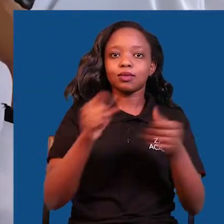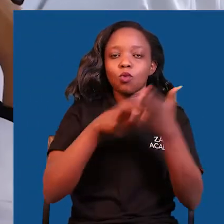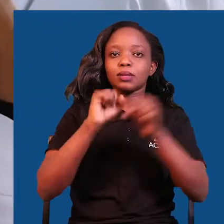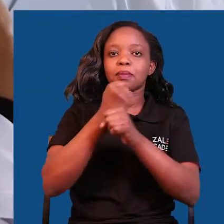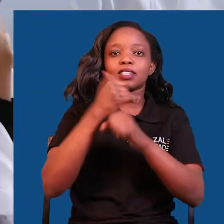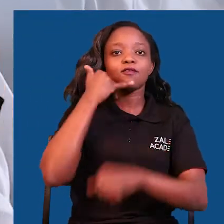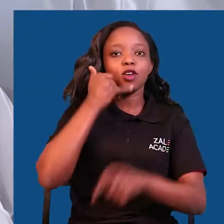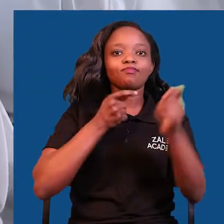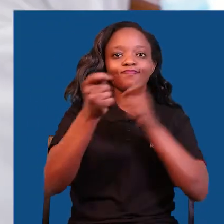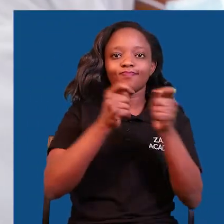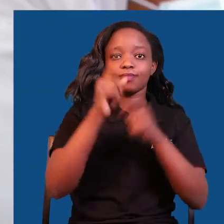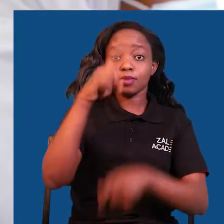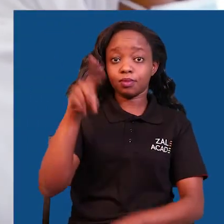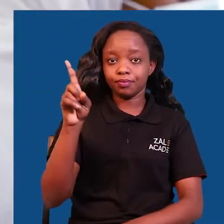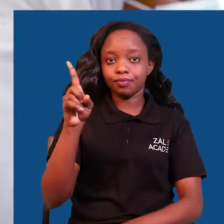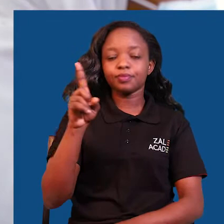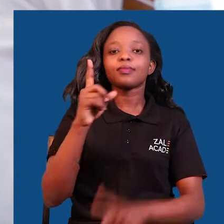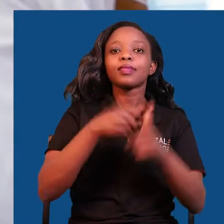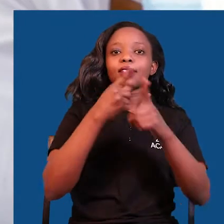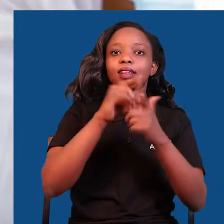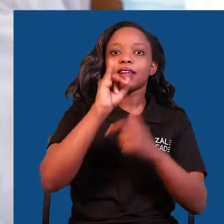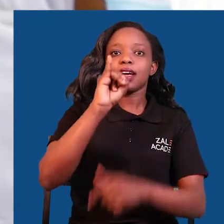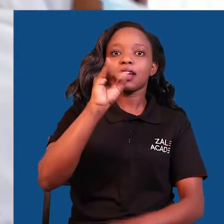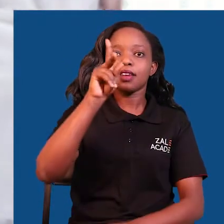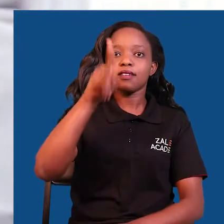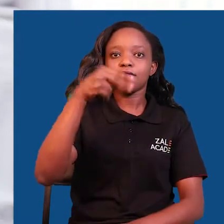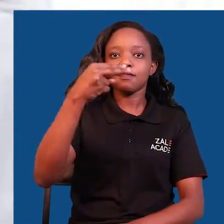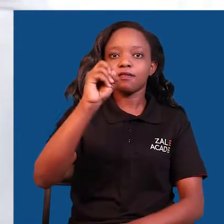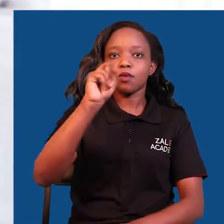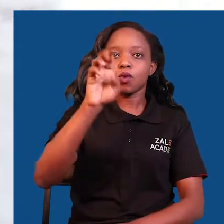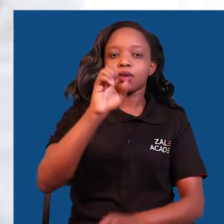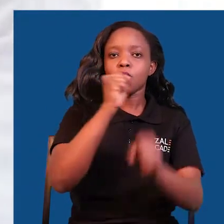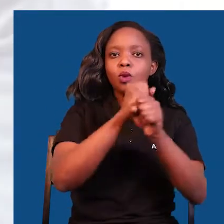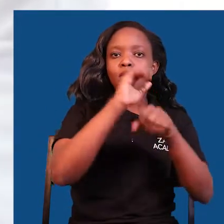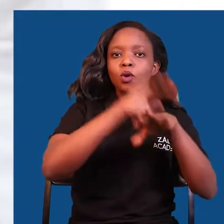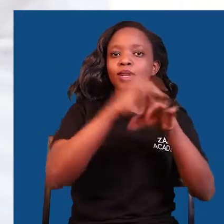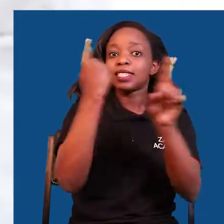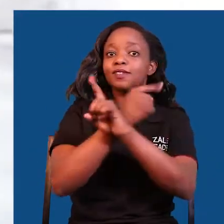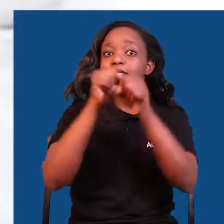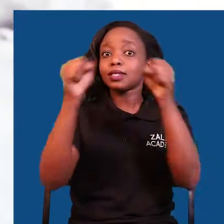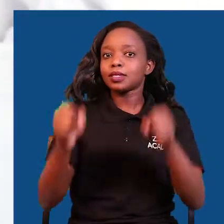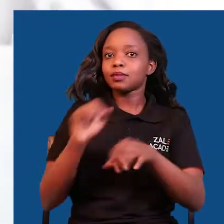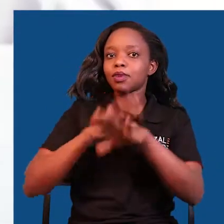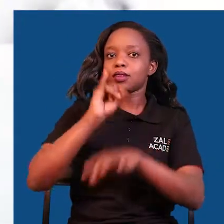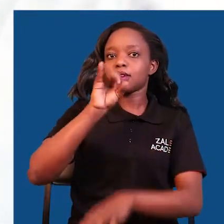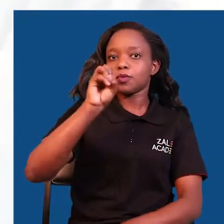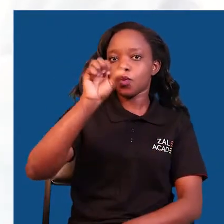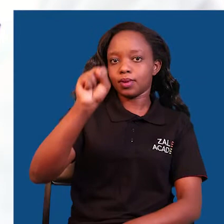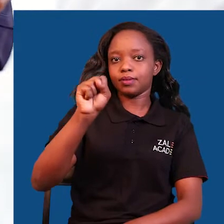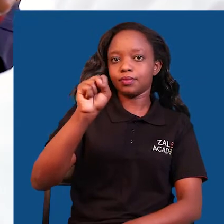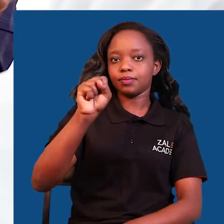the phone run. Correct? And then the iPhone runs on another operating system. It's called the